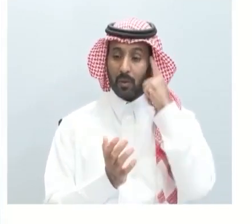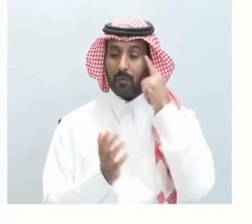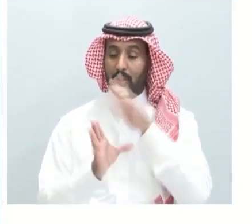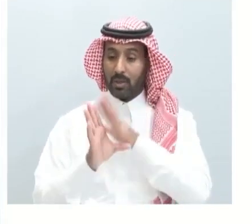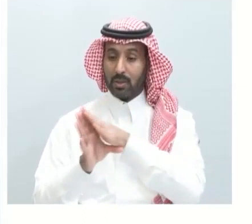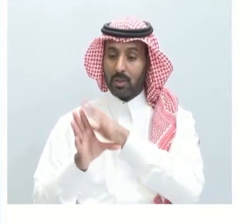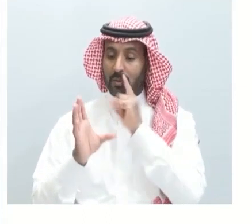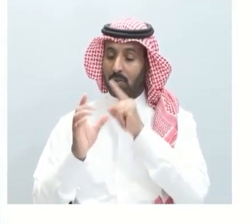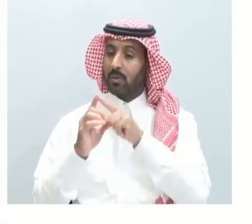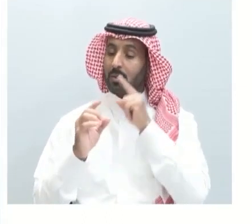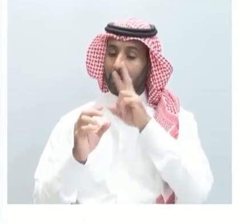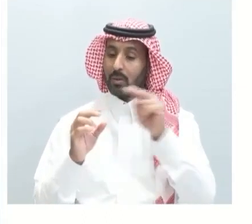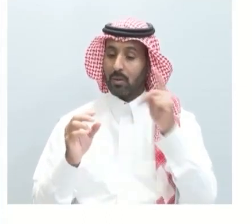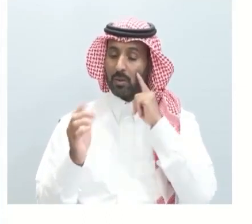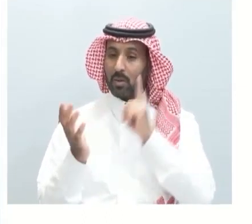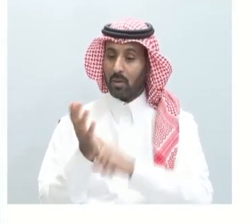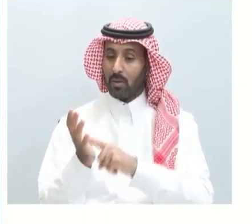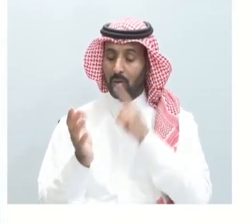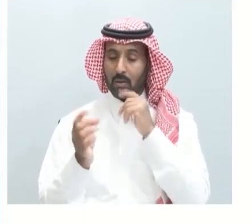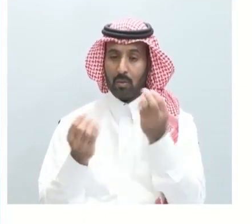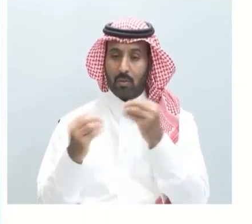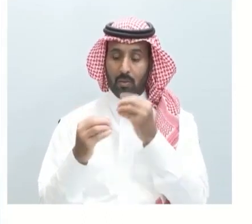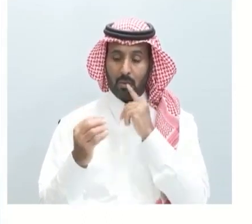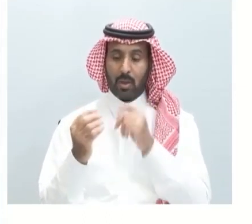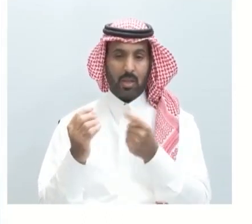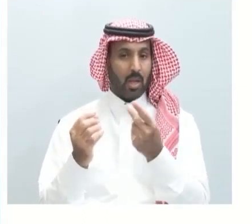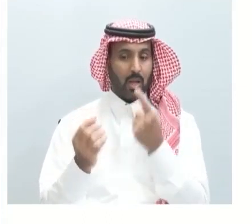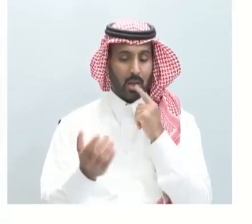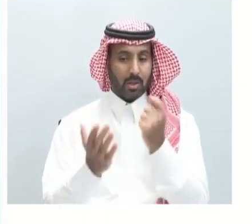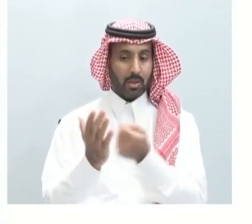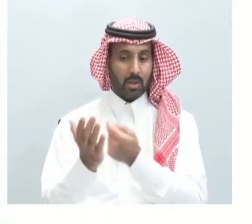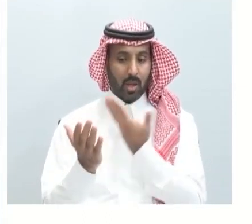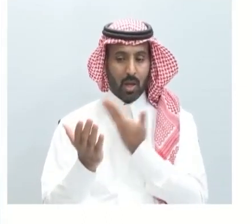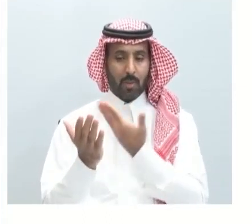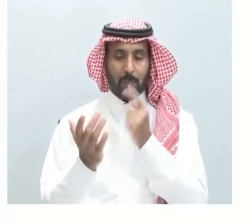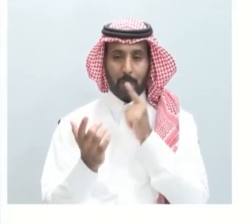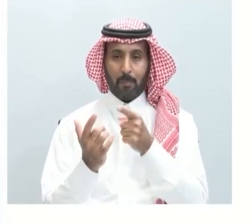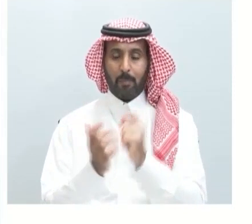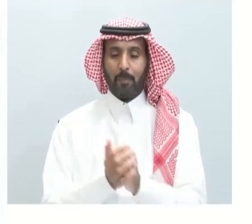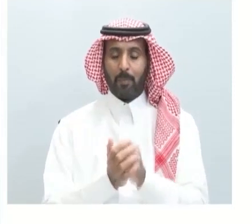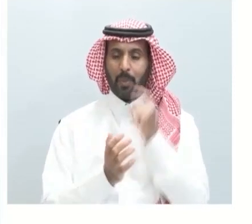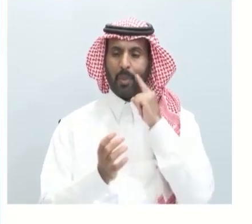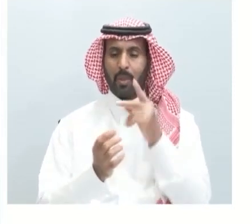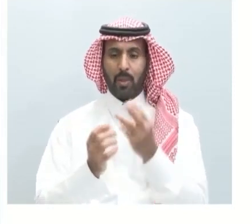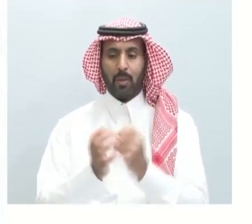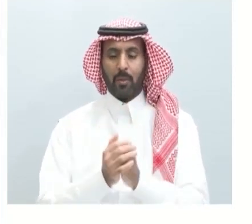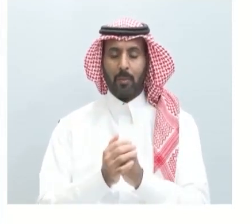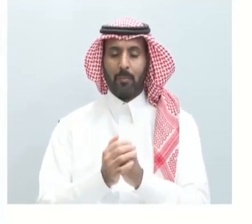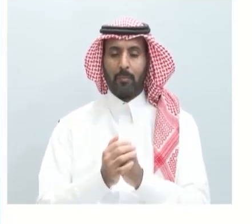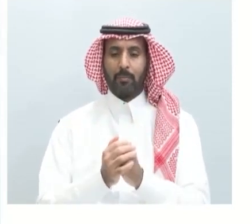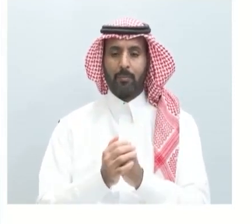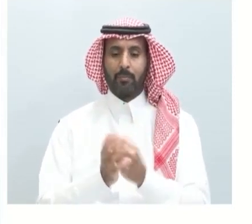supported by examples definitions facts and or statistics so you have to support your idea with examples and